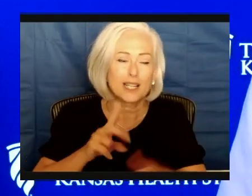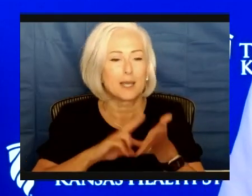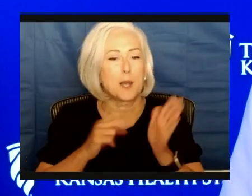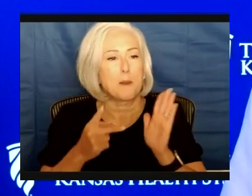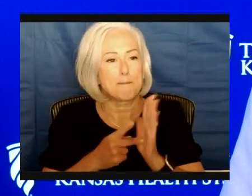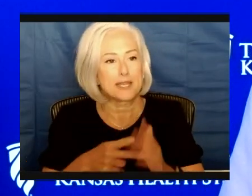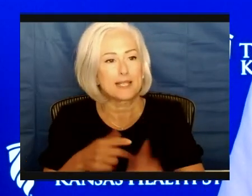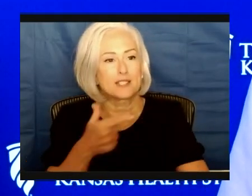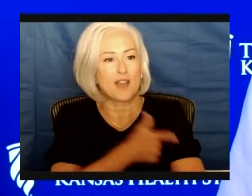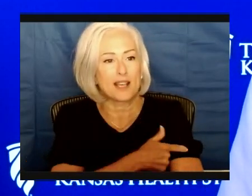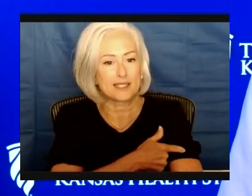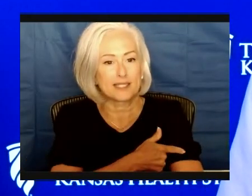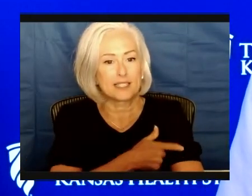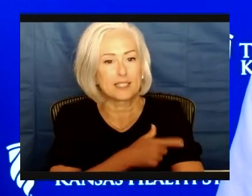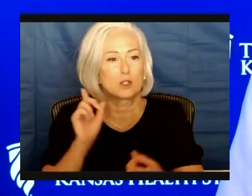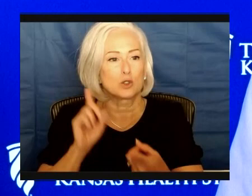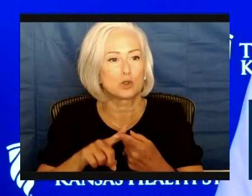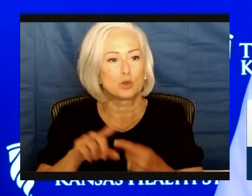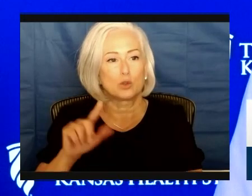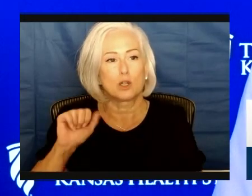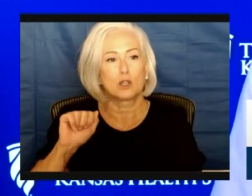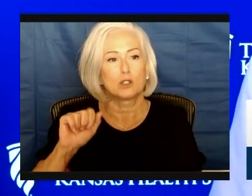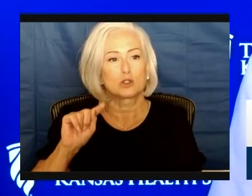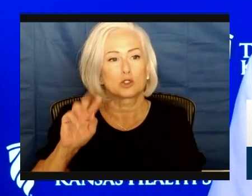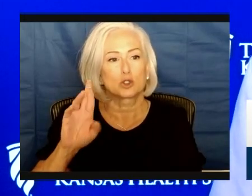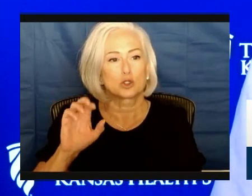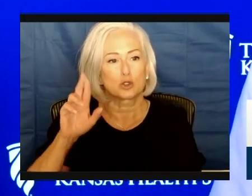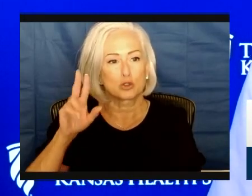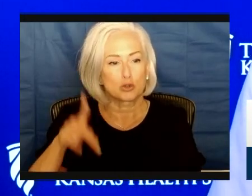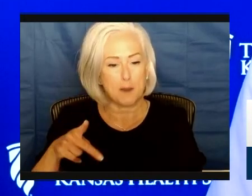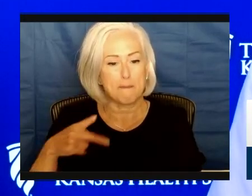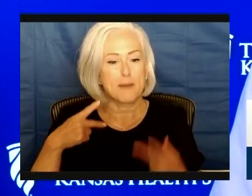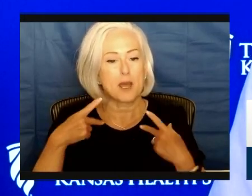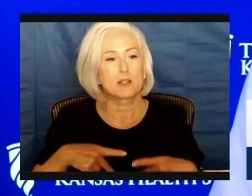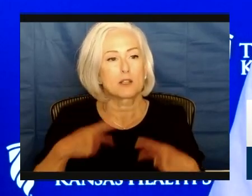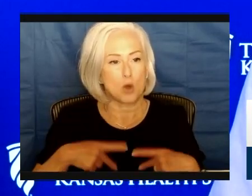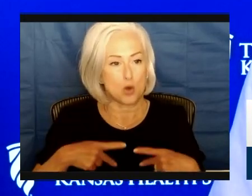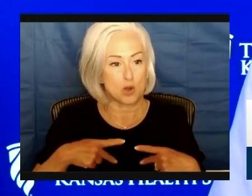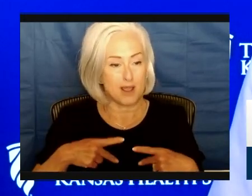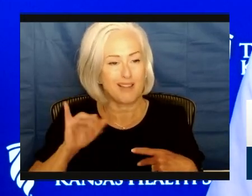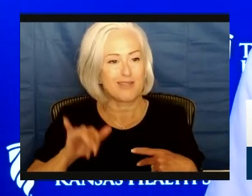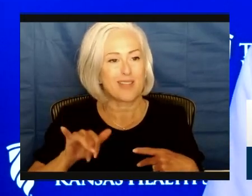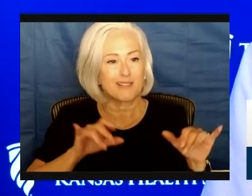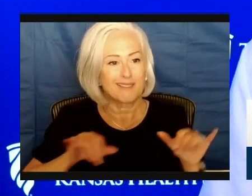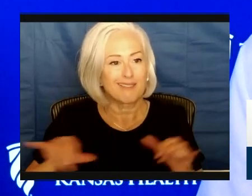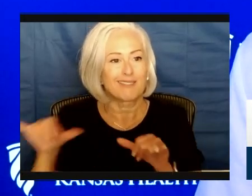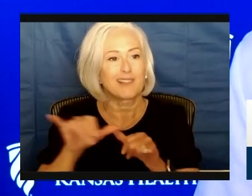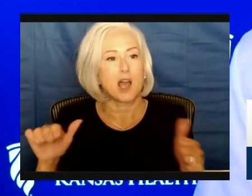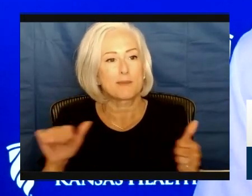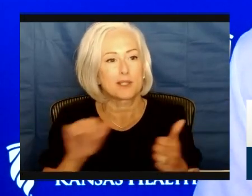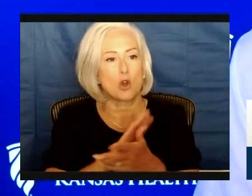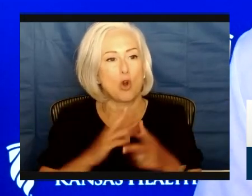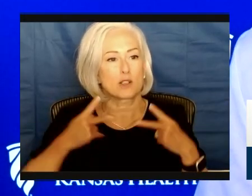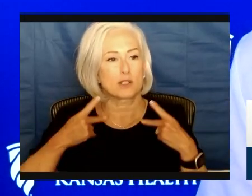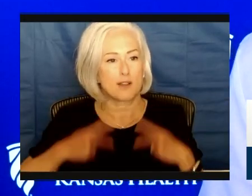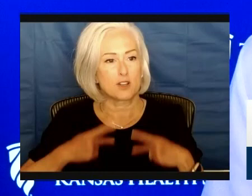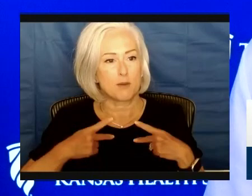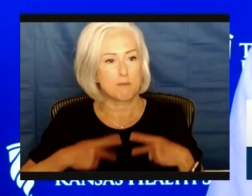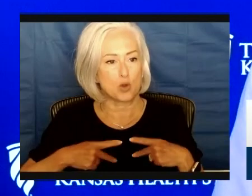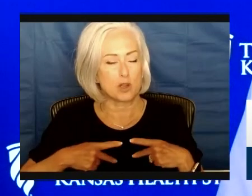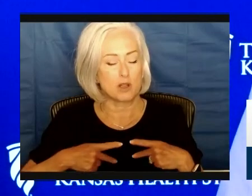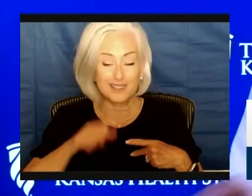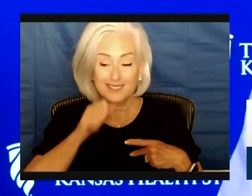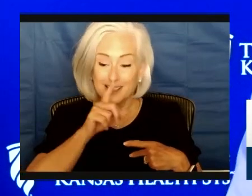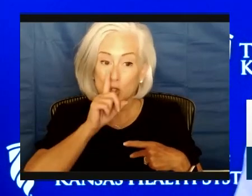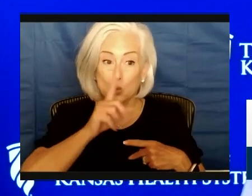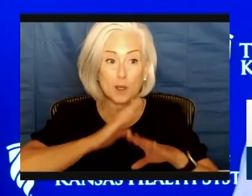towards strep pneumoniae, which is one of the most common causes of pneumonia. It doesn't necessarily protect you against pneumonia itself. What